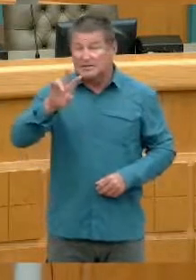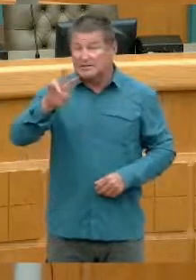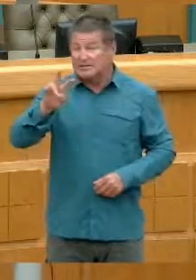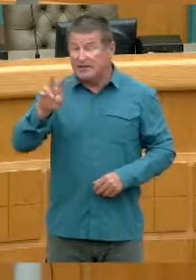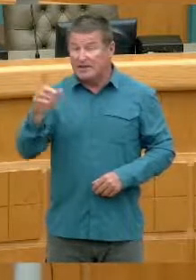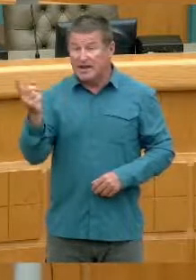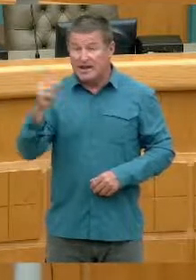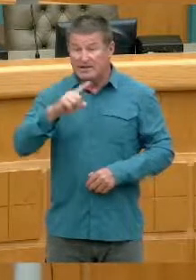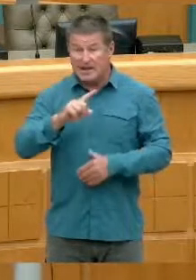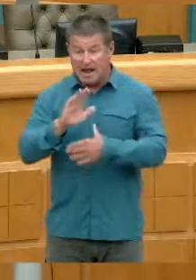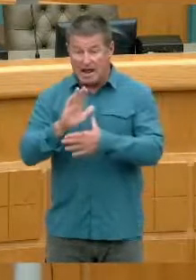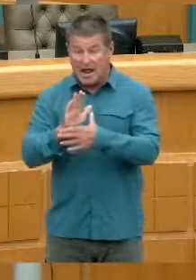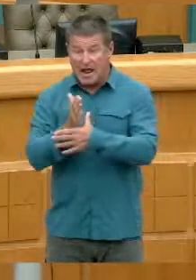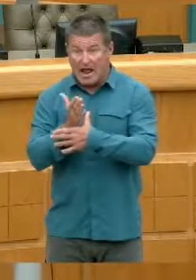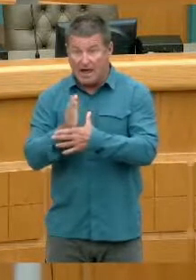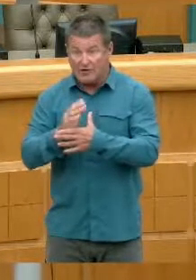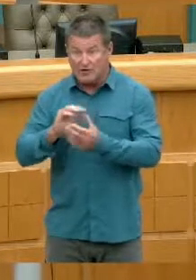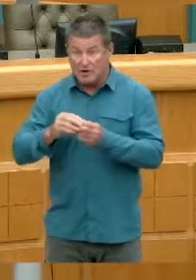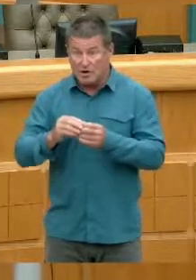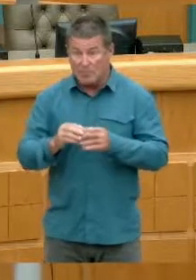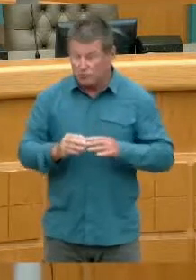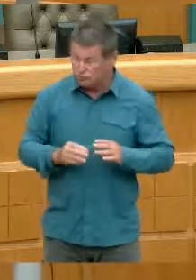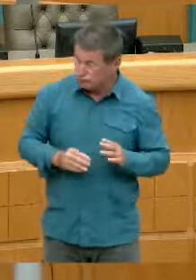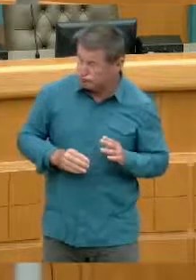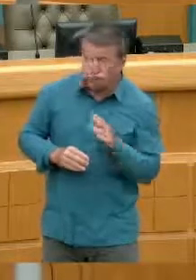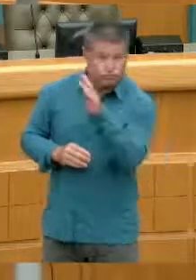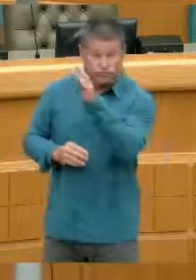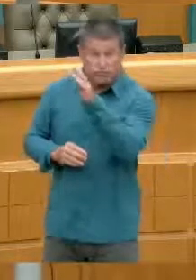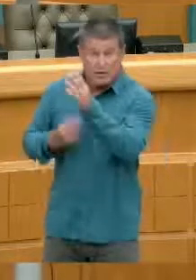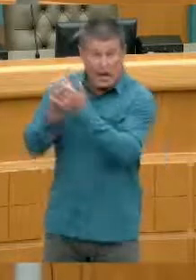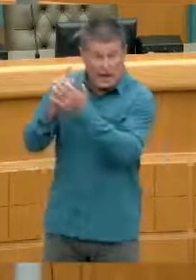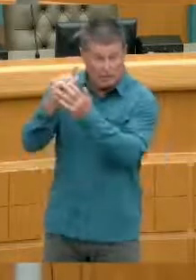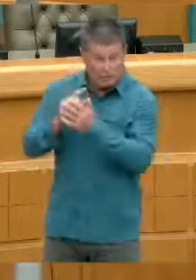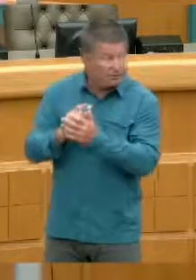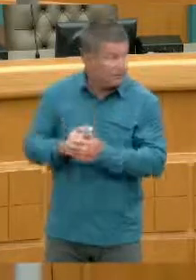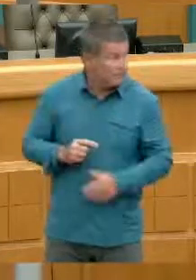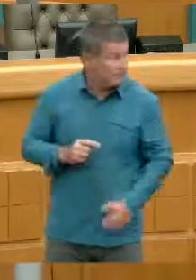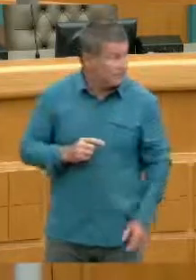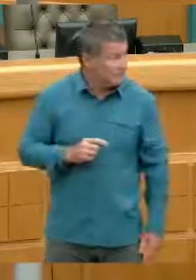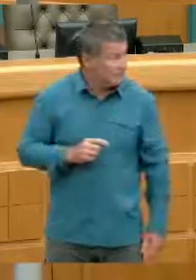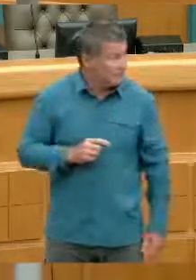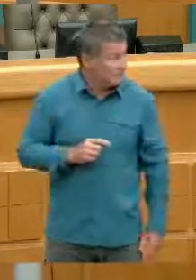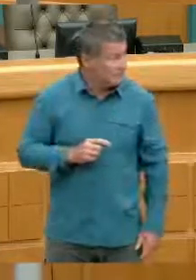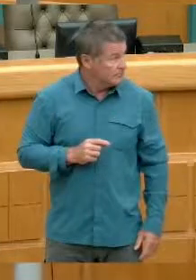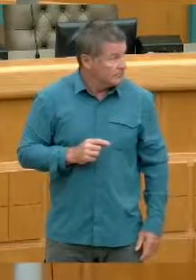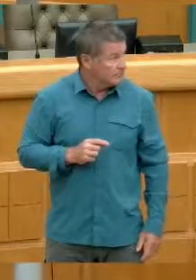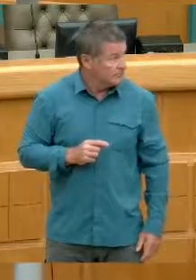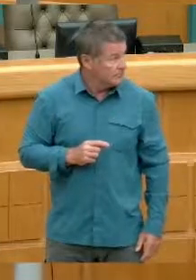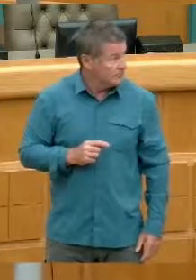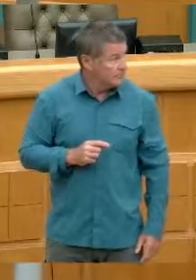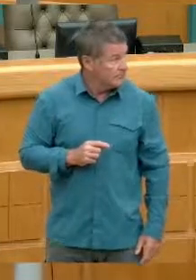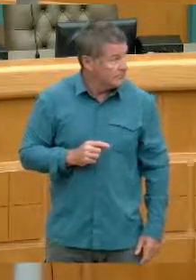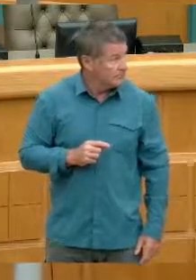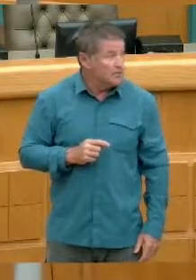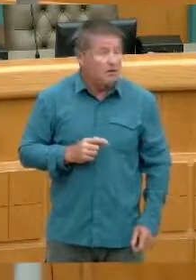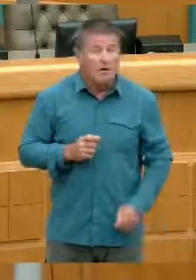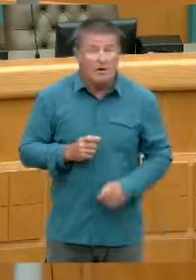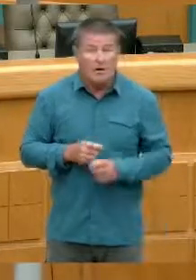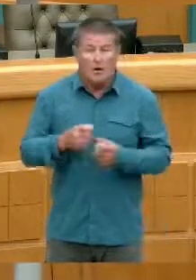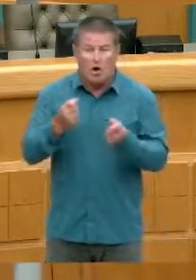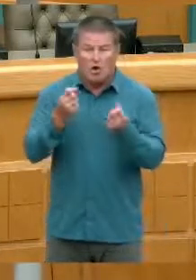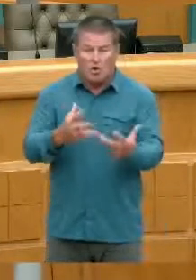spike that was caused a week ago or so, the big increase over here. And that primarily was from